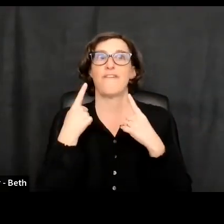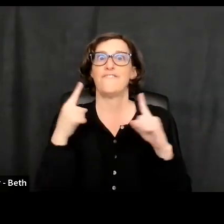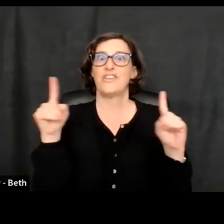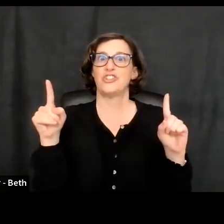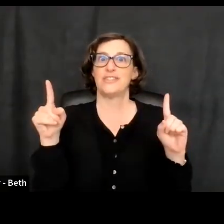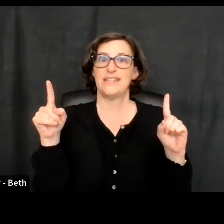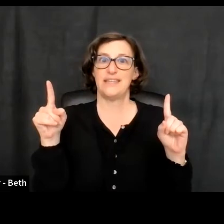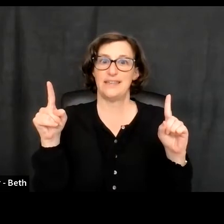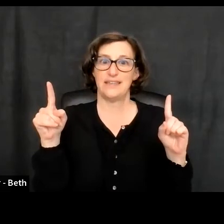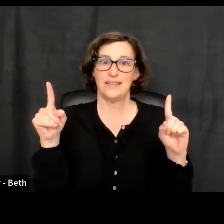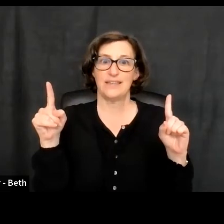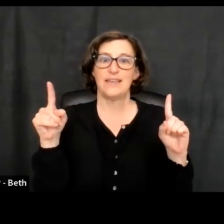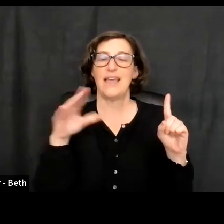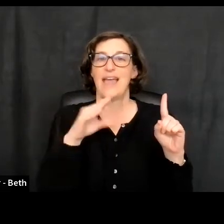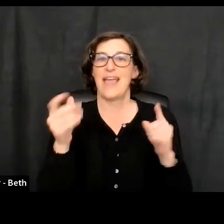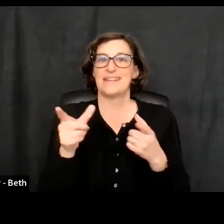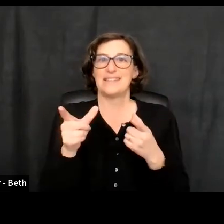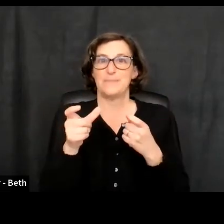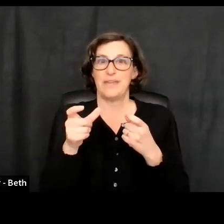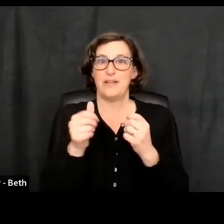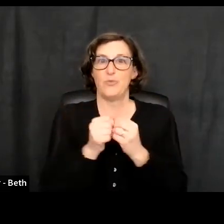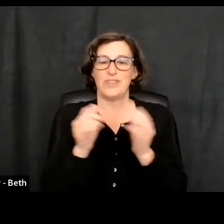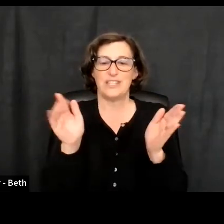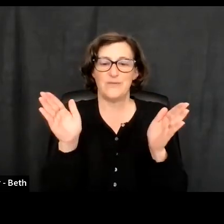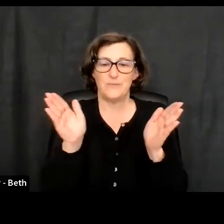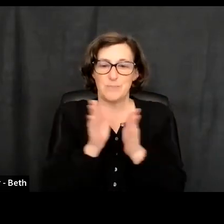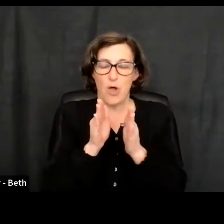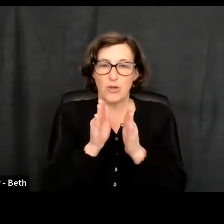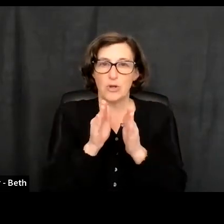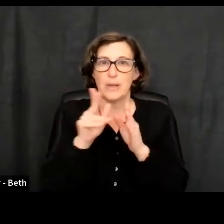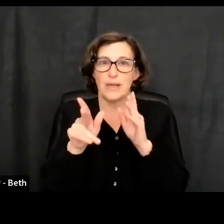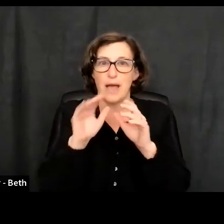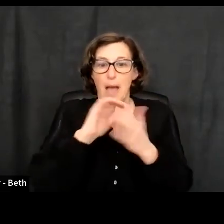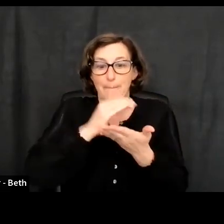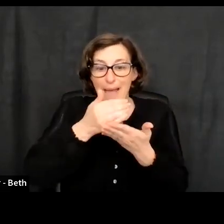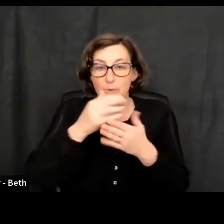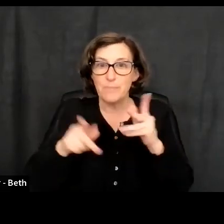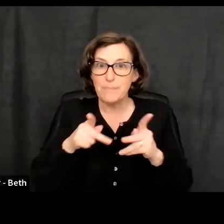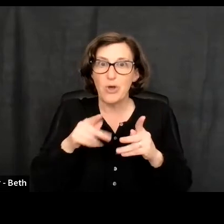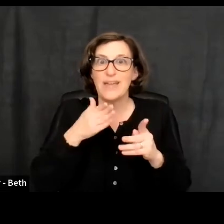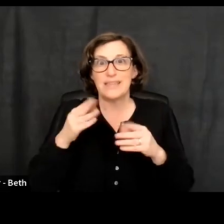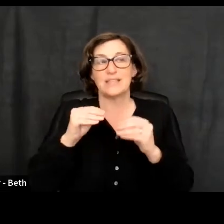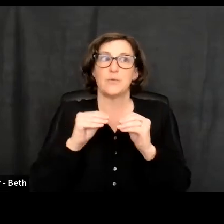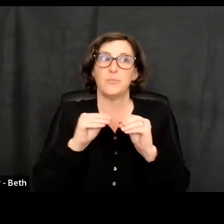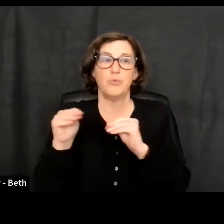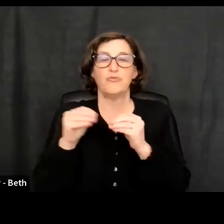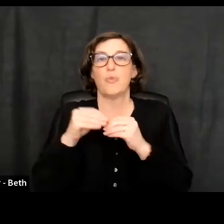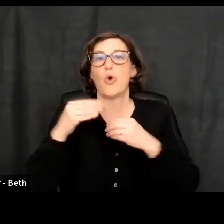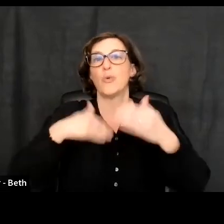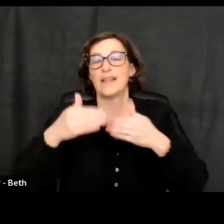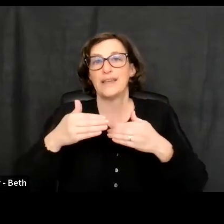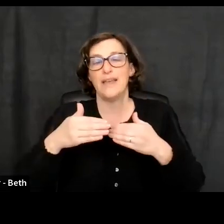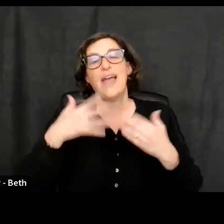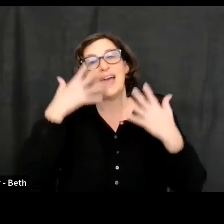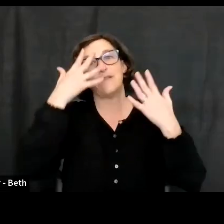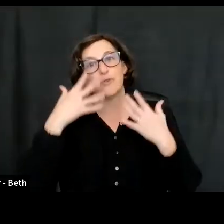speed, and with as few people as possible, things move a lot quicker. And unfortunately, what I keep experiencing as someone who also